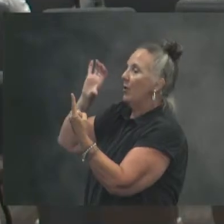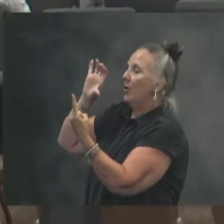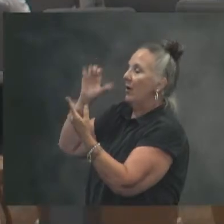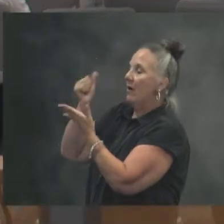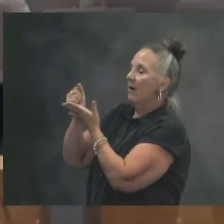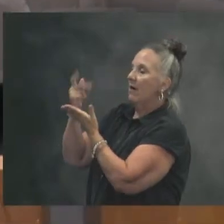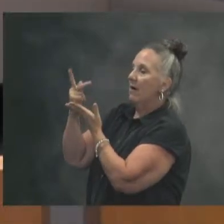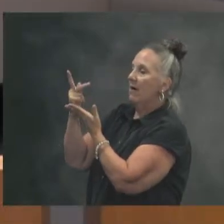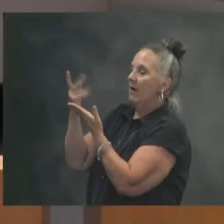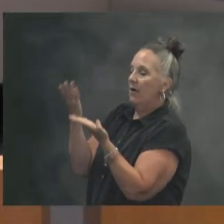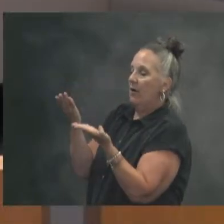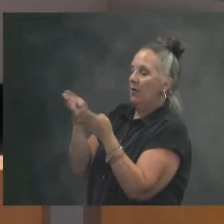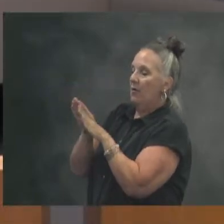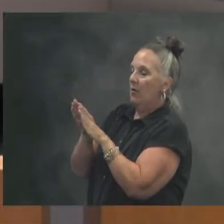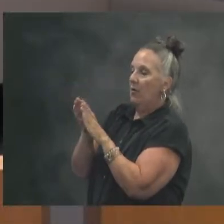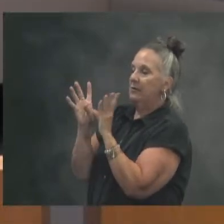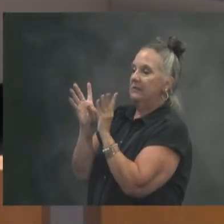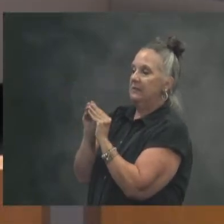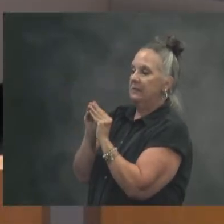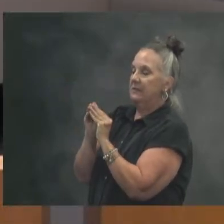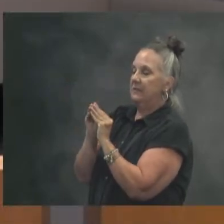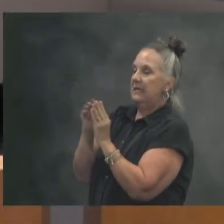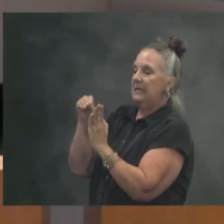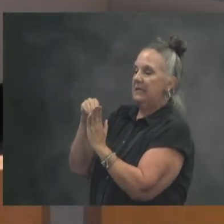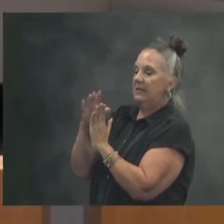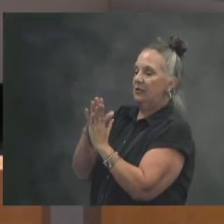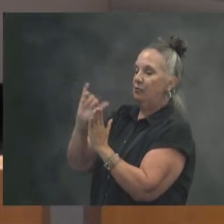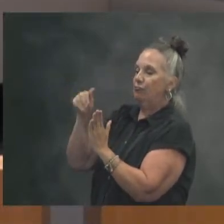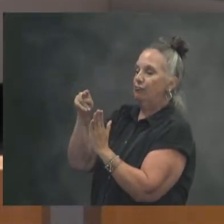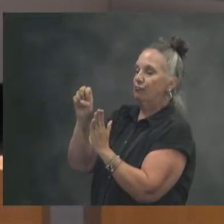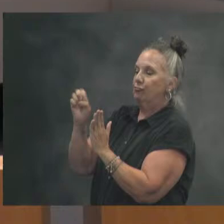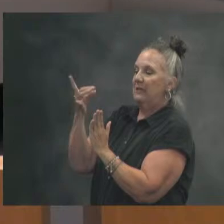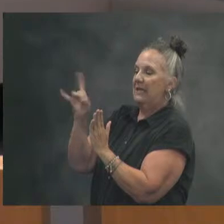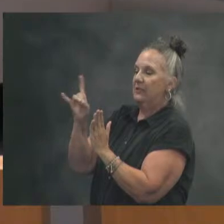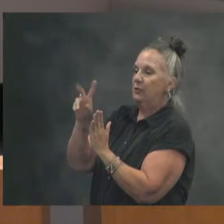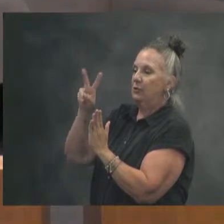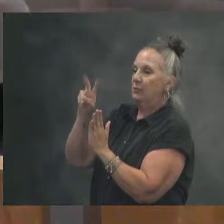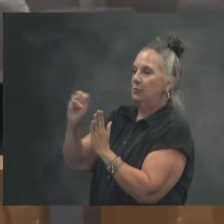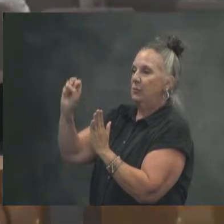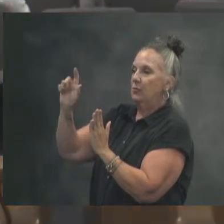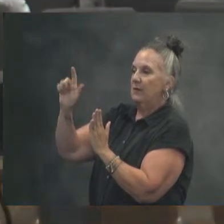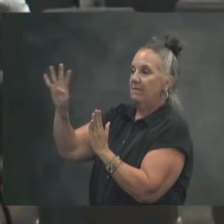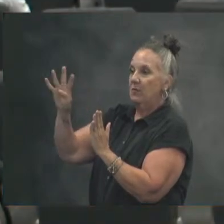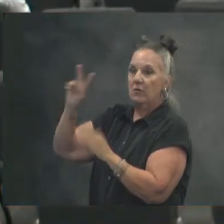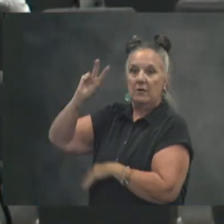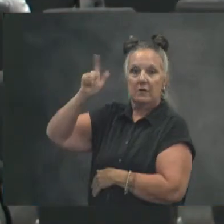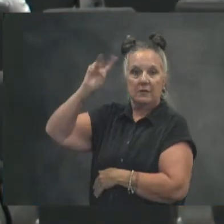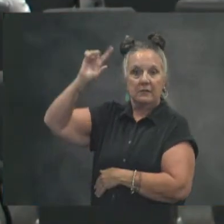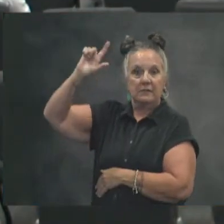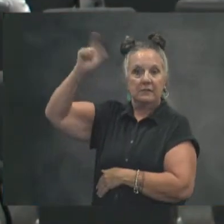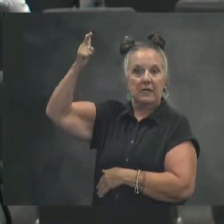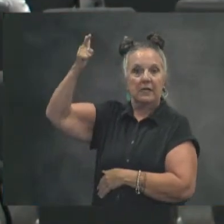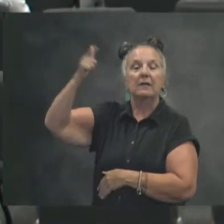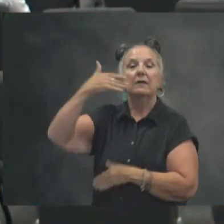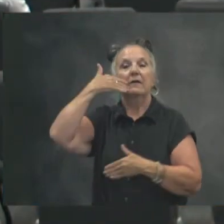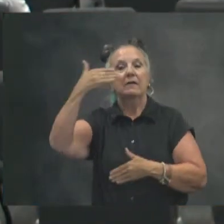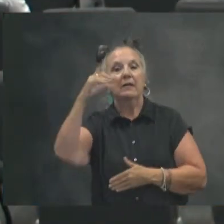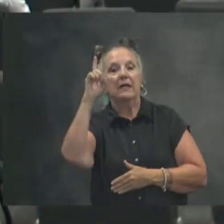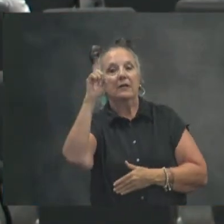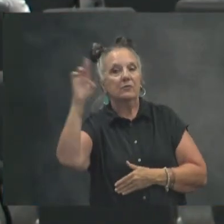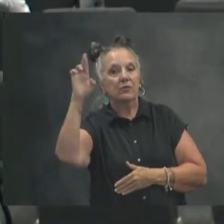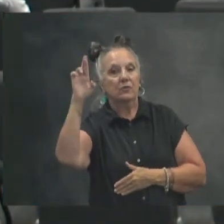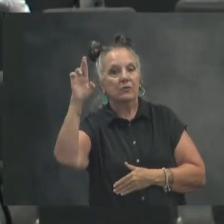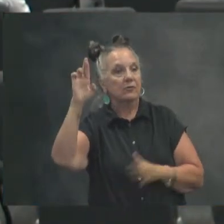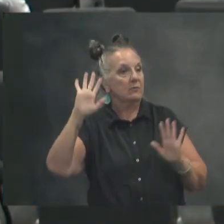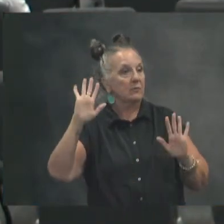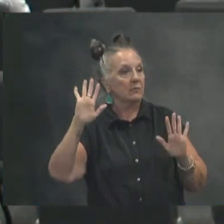of the closed session minutes dated Tuesday, June 18th, 2024. Thank you, Mr. Guessford. Is there a second? Second. Thank you, Dr. Zentmeyer.